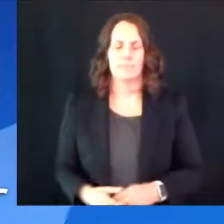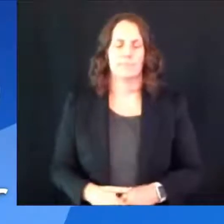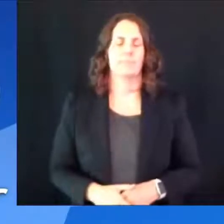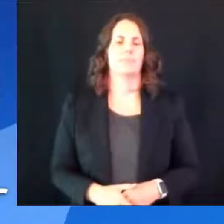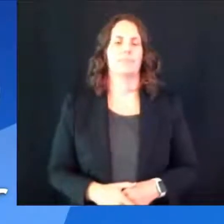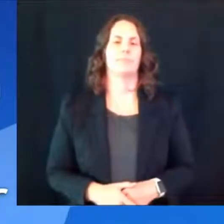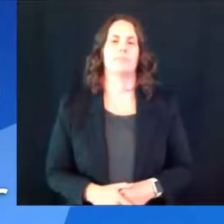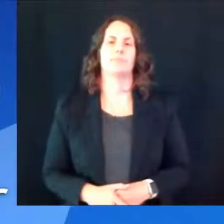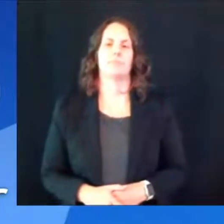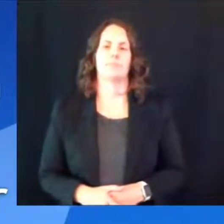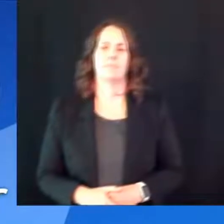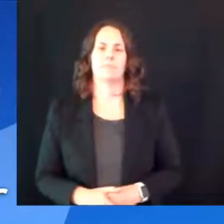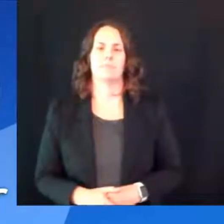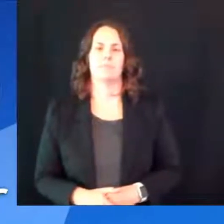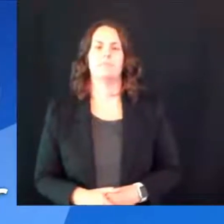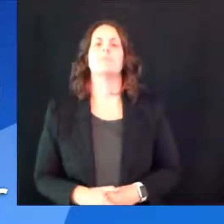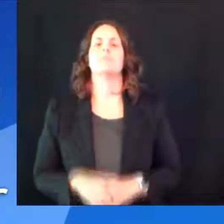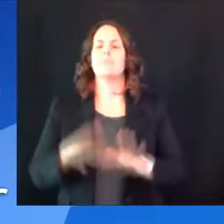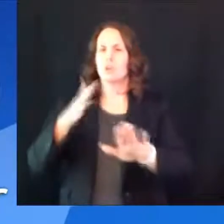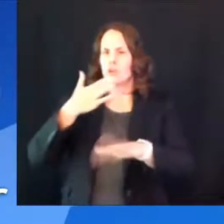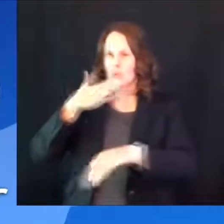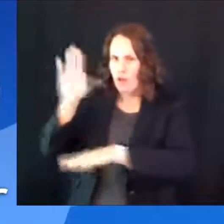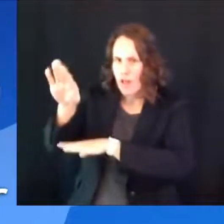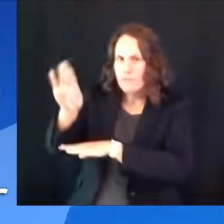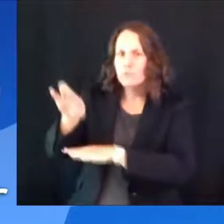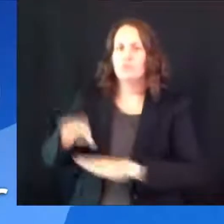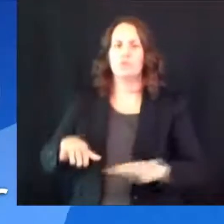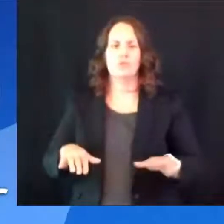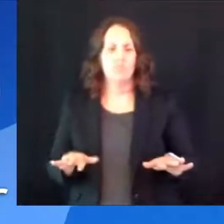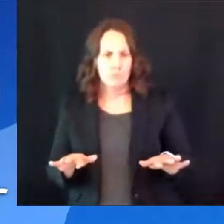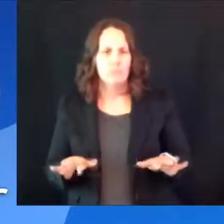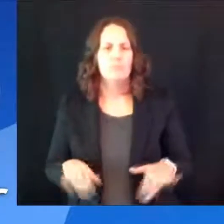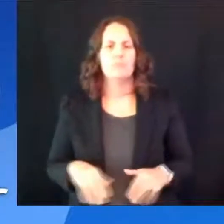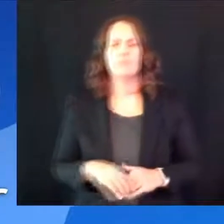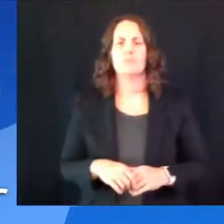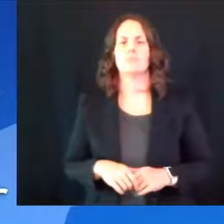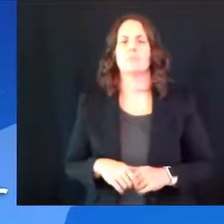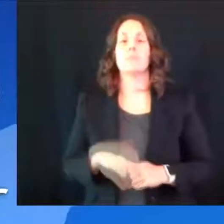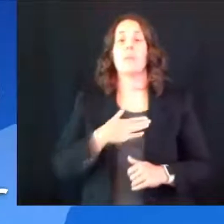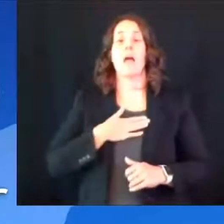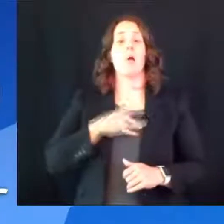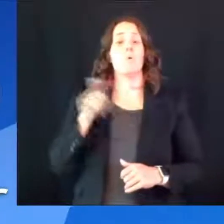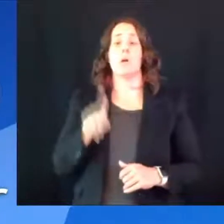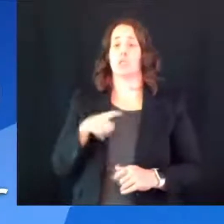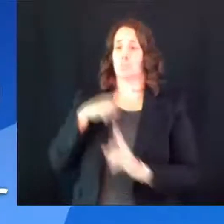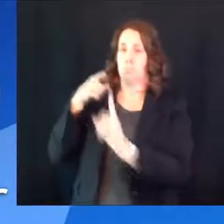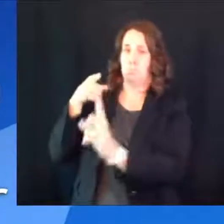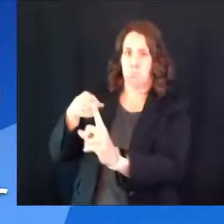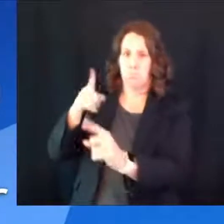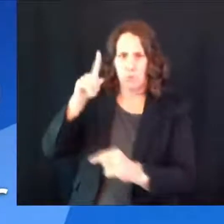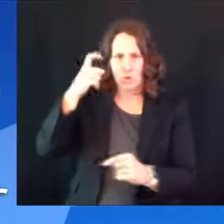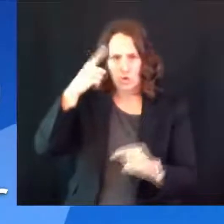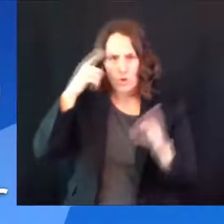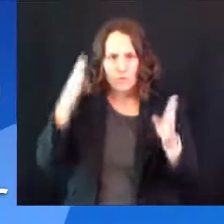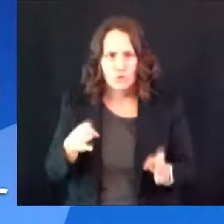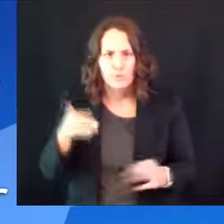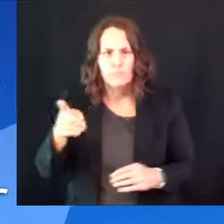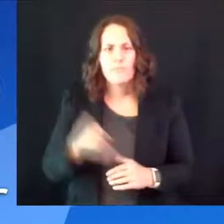Good afternoon. My question is for the governor. Yesterday, during the hearing on the Will